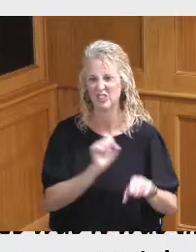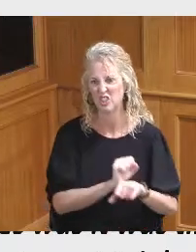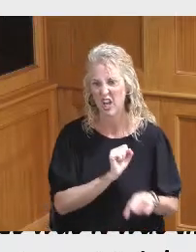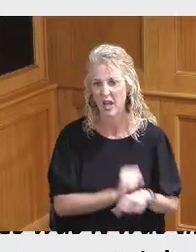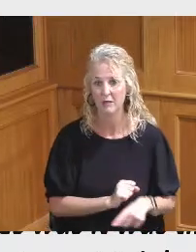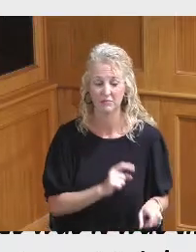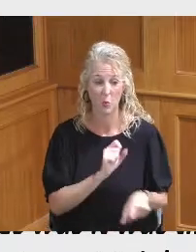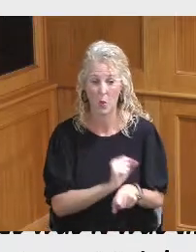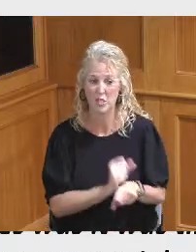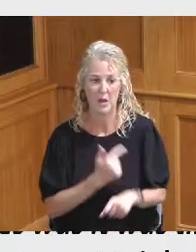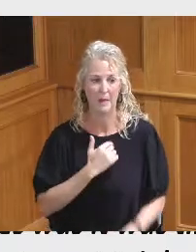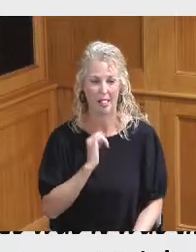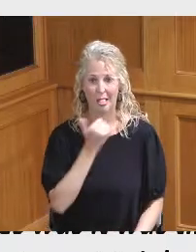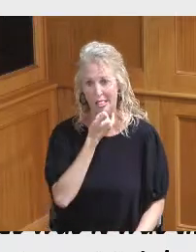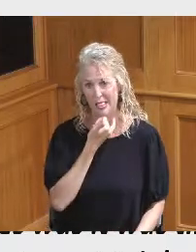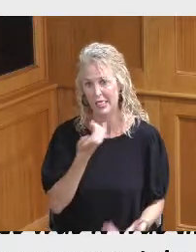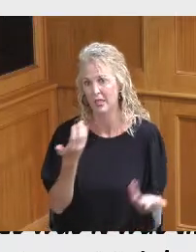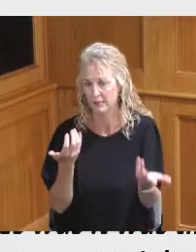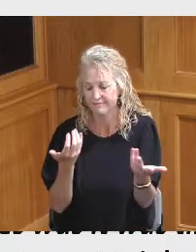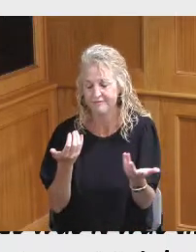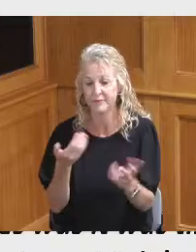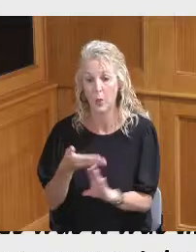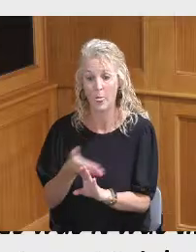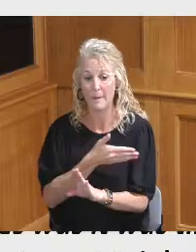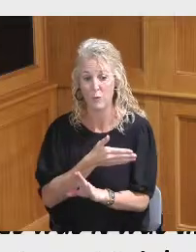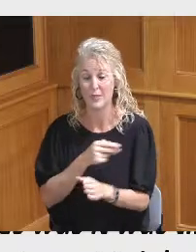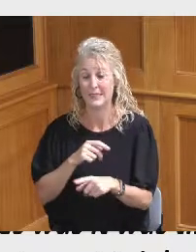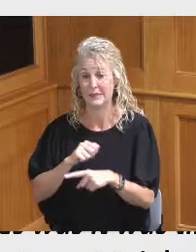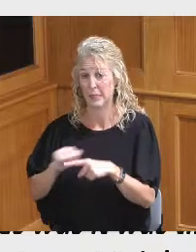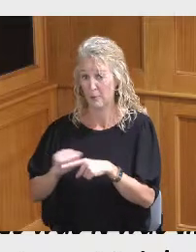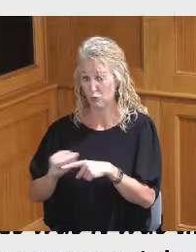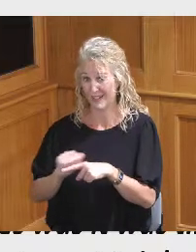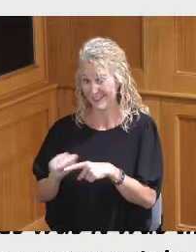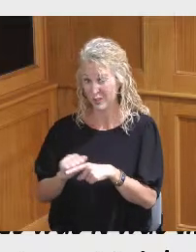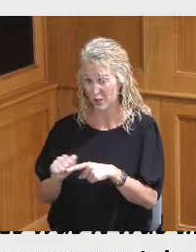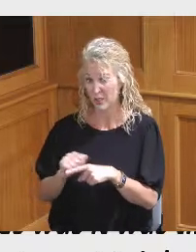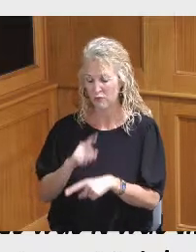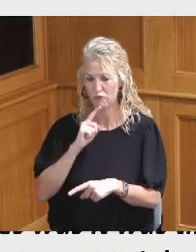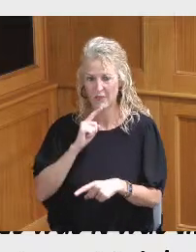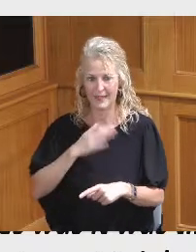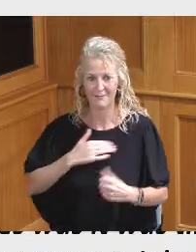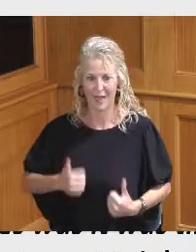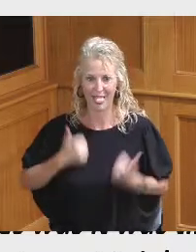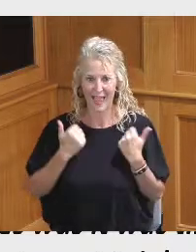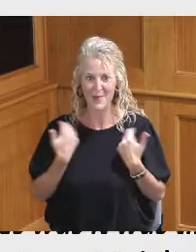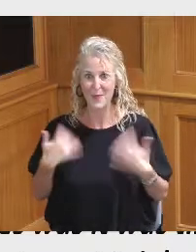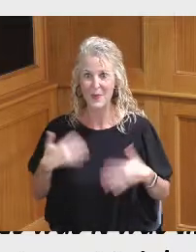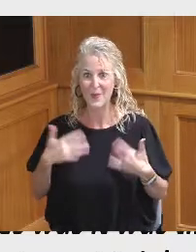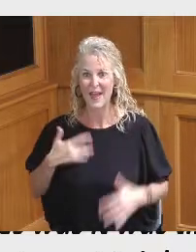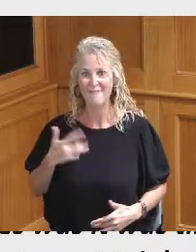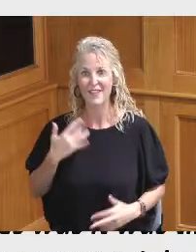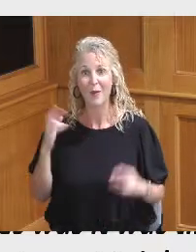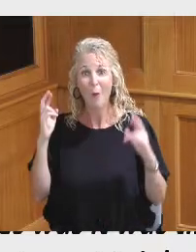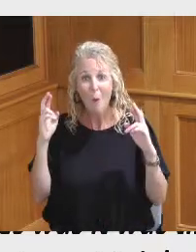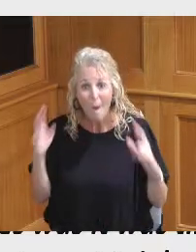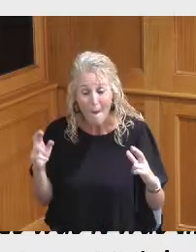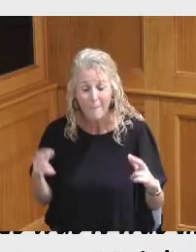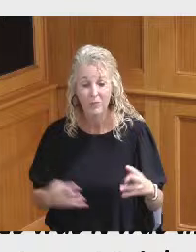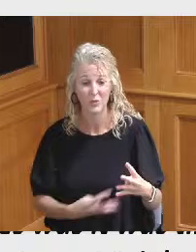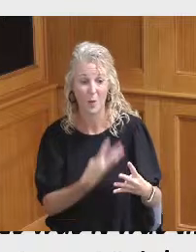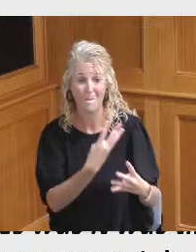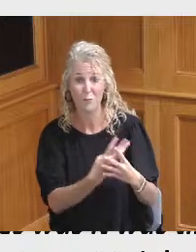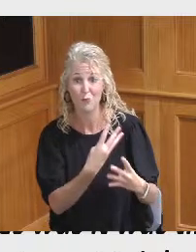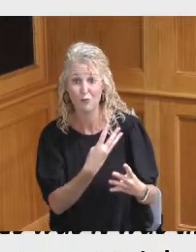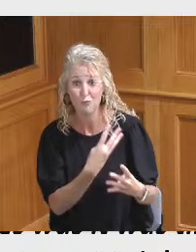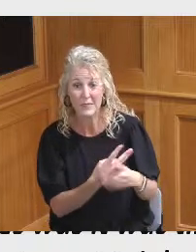mistake, but I understand that going through the pre-apprenticeship offered me hope for a real change in my life. When I got out of prison, I thought I was going to have to go back to